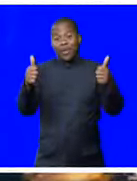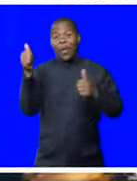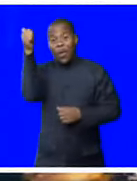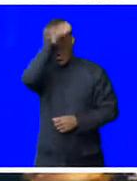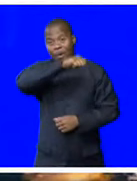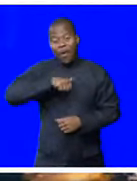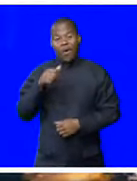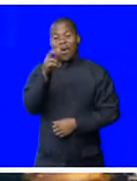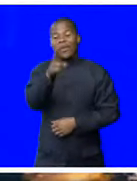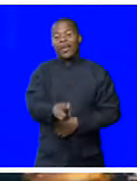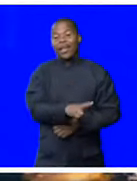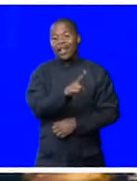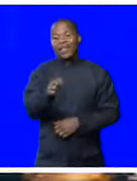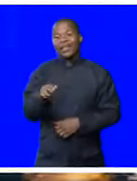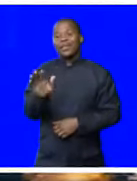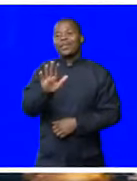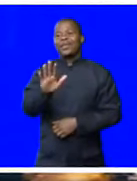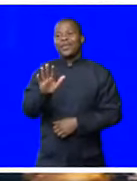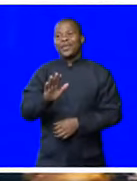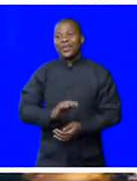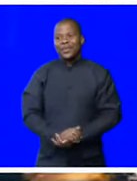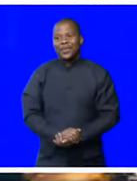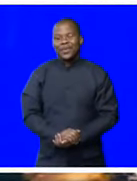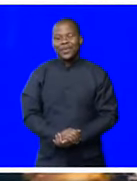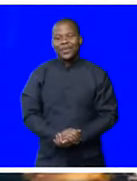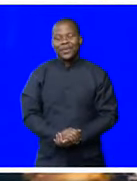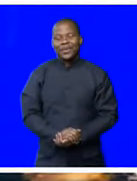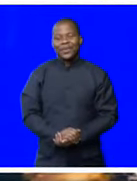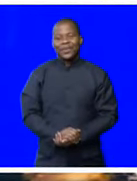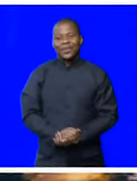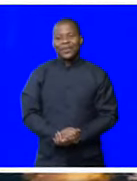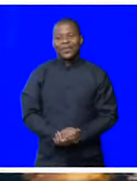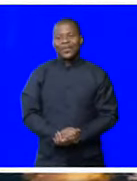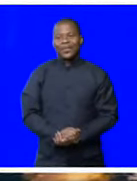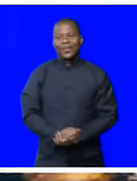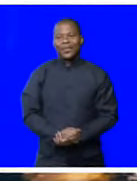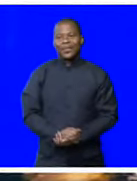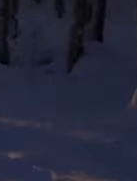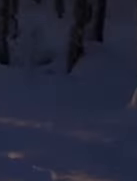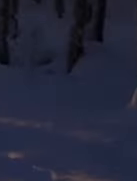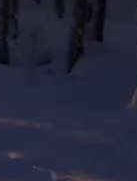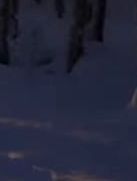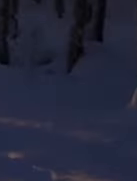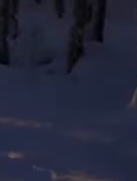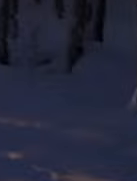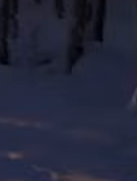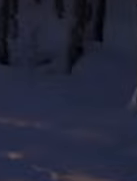Center for a detailed weather report from us and the rest of the team here at Eswatini TV. For now, it's good night and God bless.